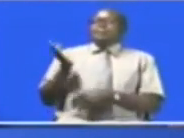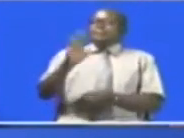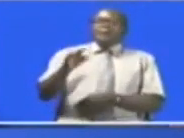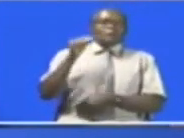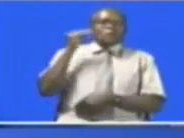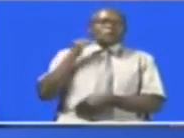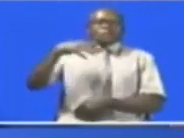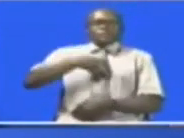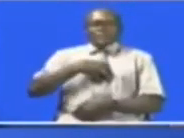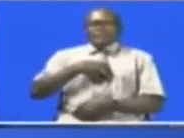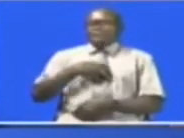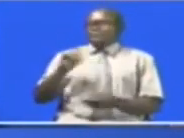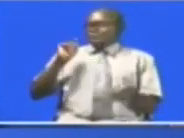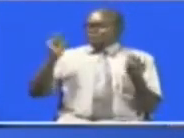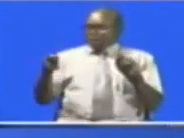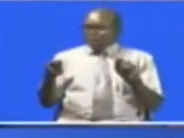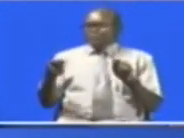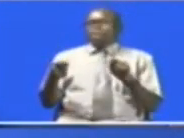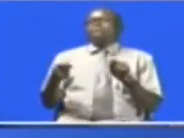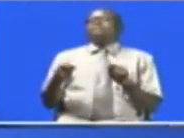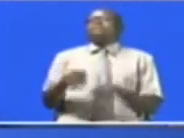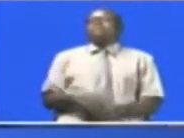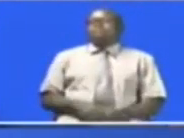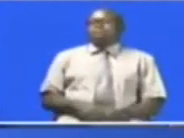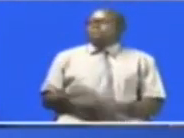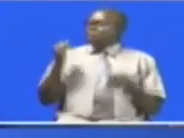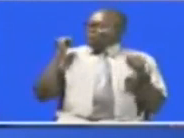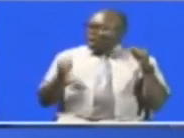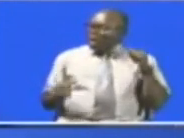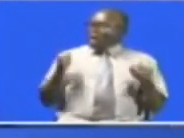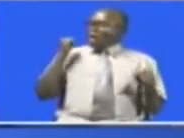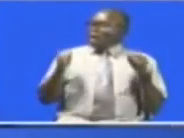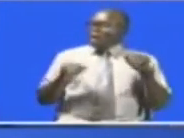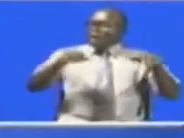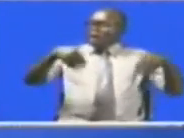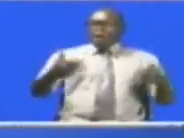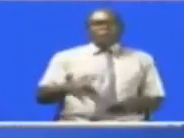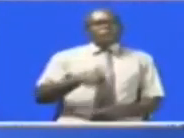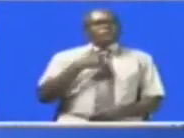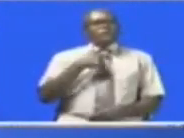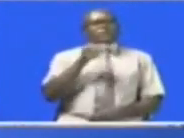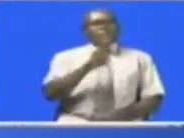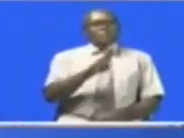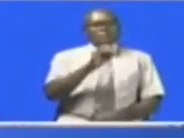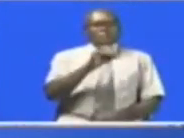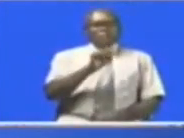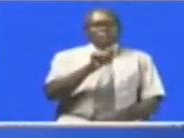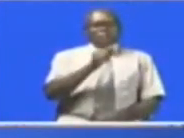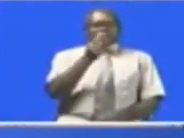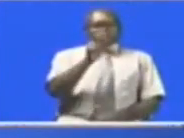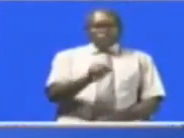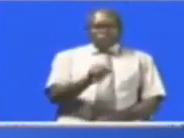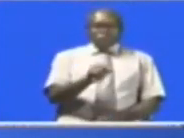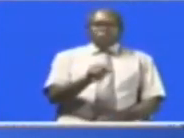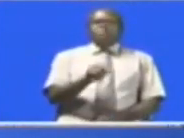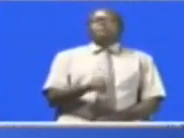home and retire, I said, let me change the game. Go for the marathon. And go for the marathon. Yes, so how was the feeling, Boston Marathon, imagine? The